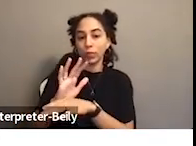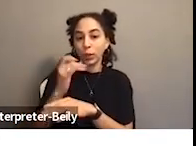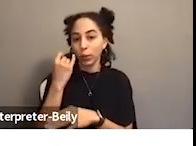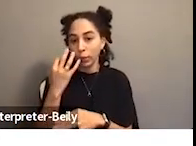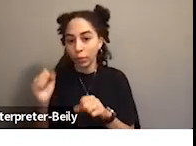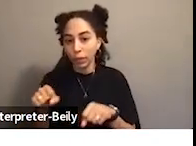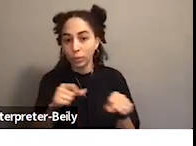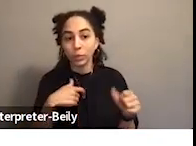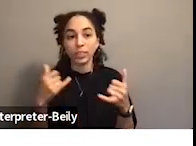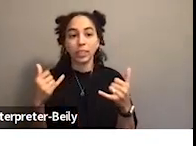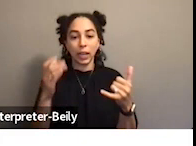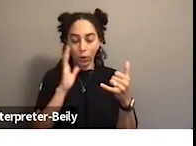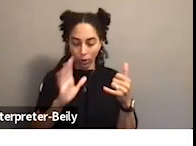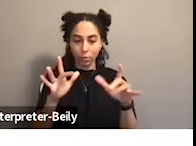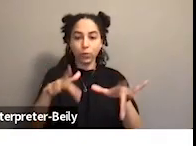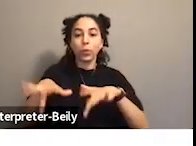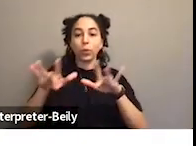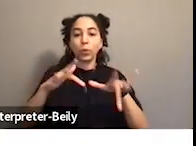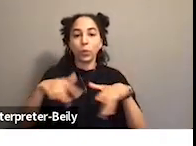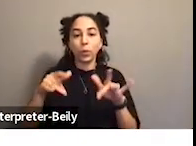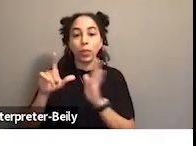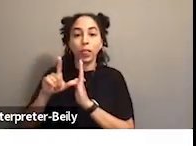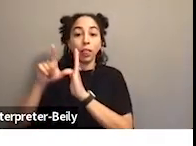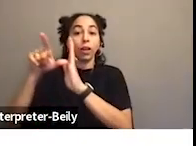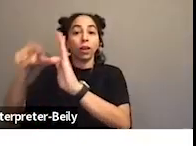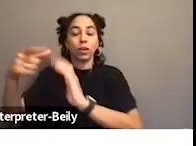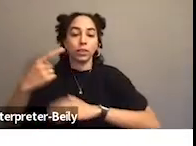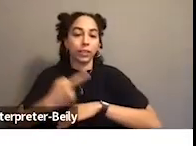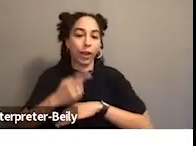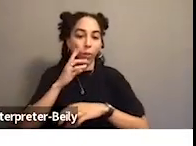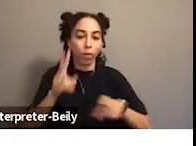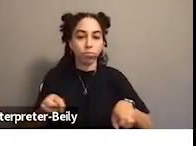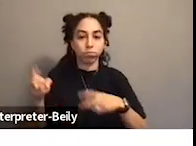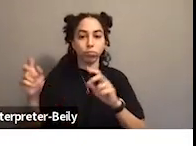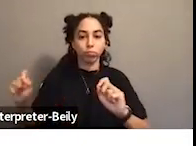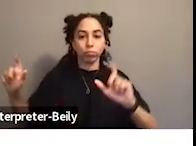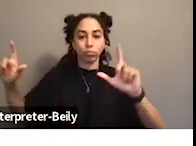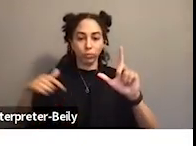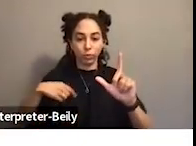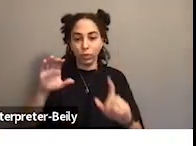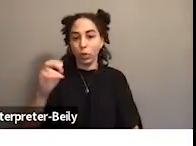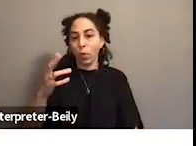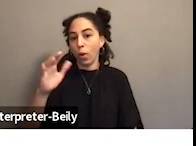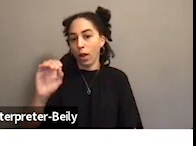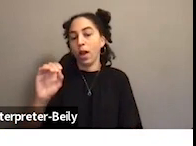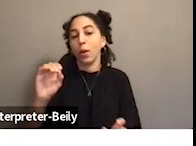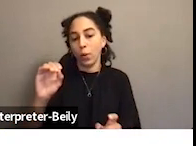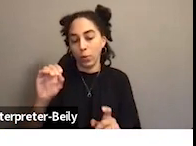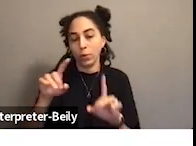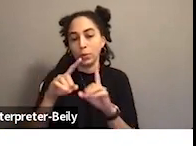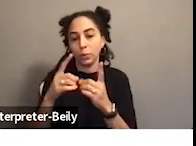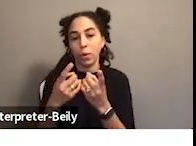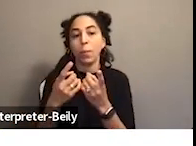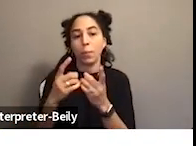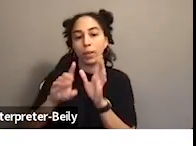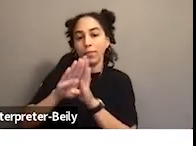session is being recorded, and at a later date, it will be uploaded to the Ohio Department of Developmental